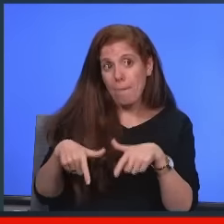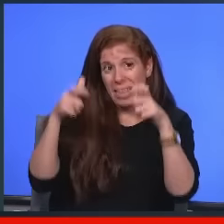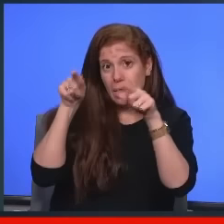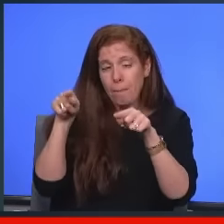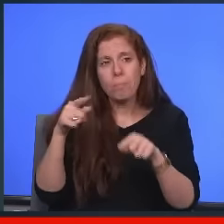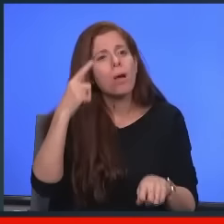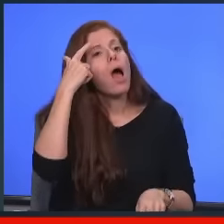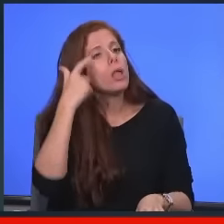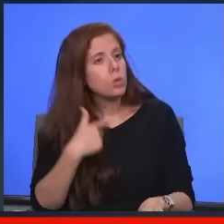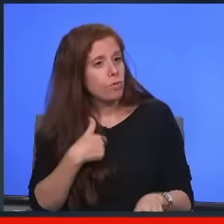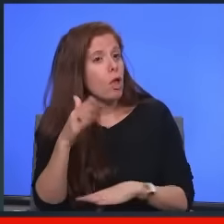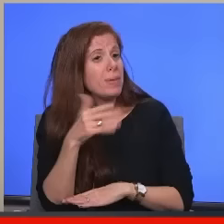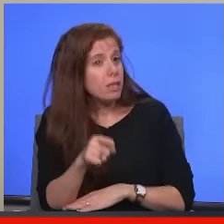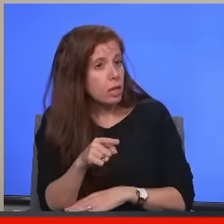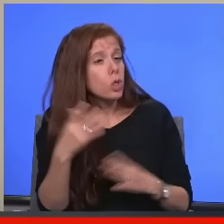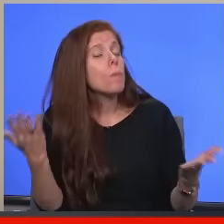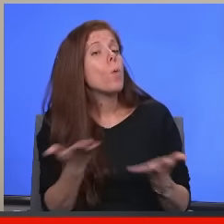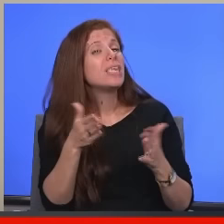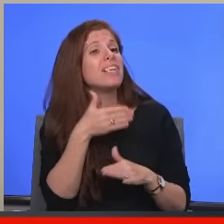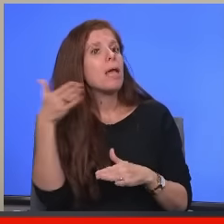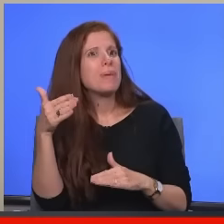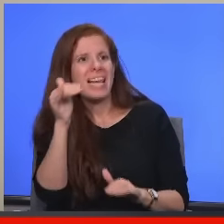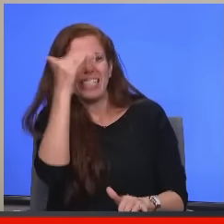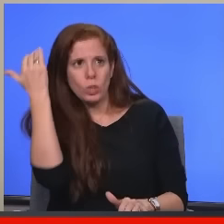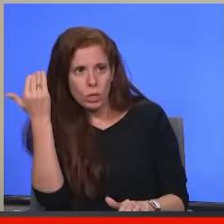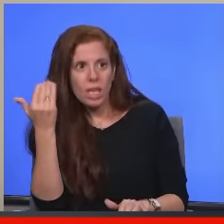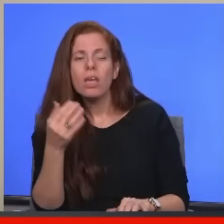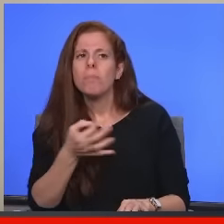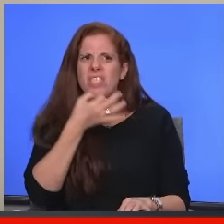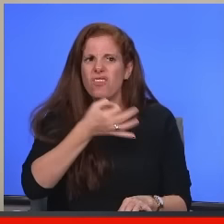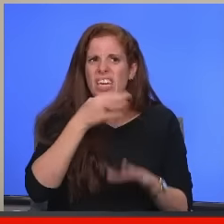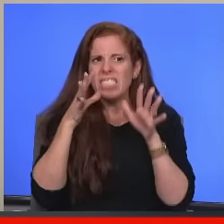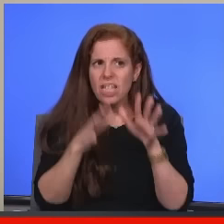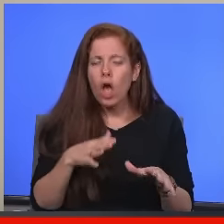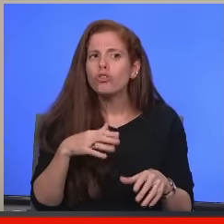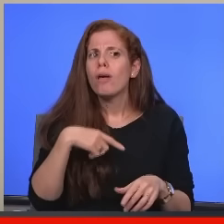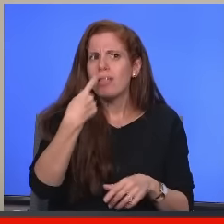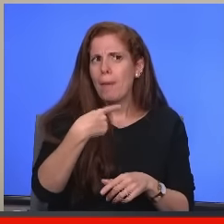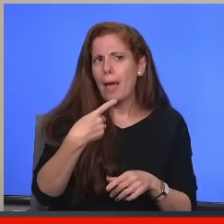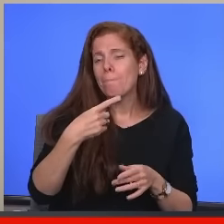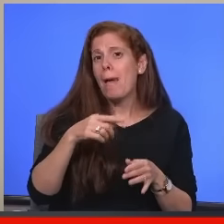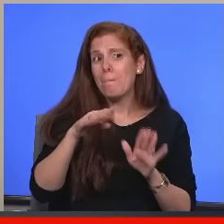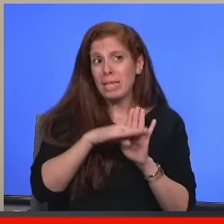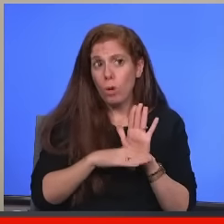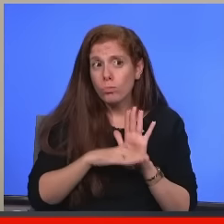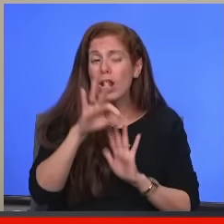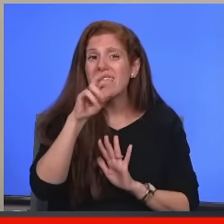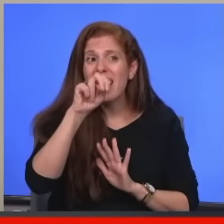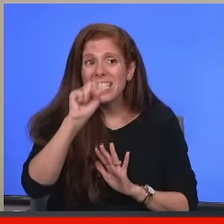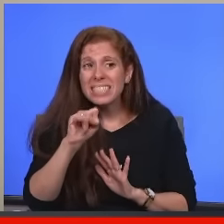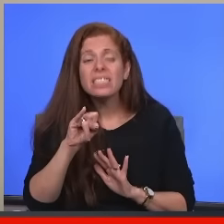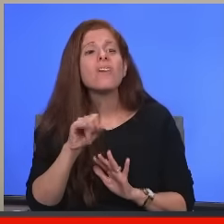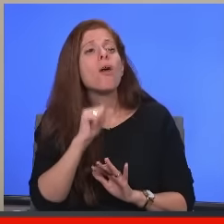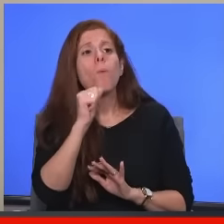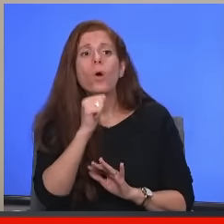state emboldens the far right by the hateful rhetoric that is at the state legislature and by refusing to call